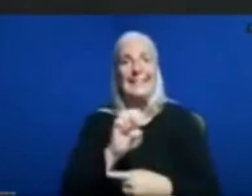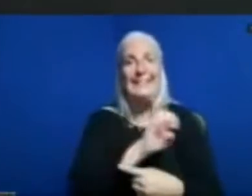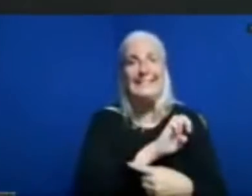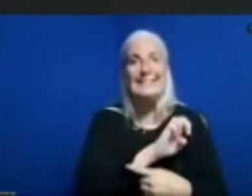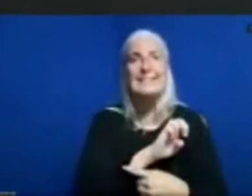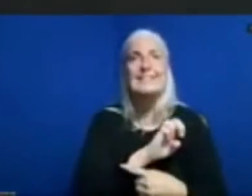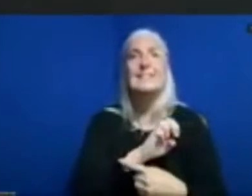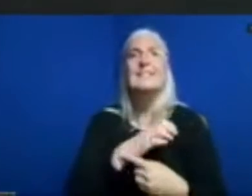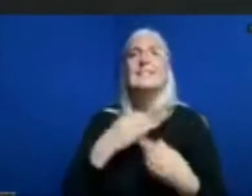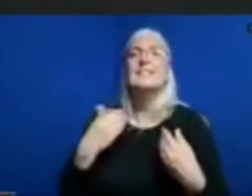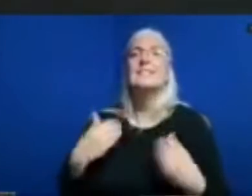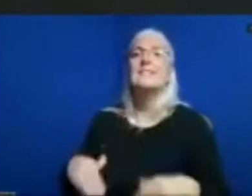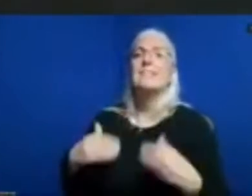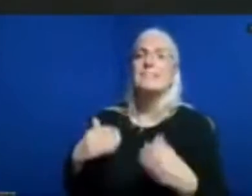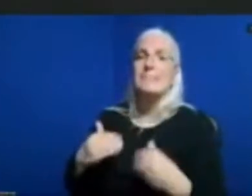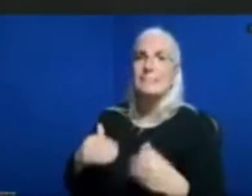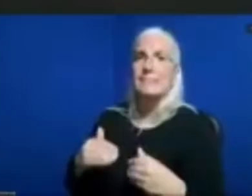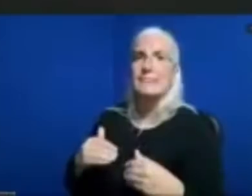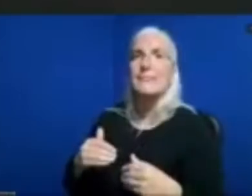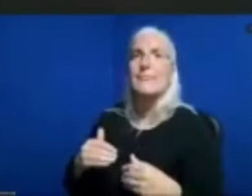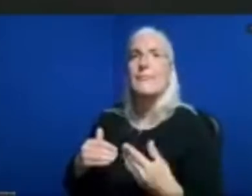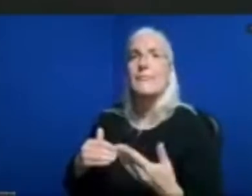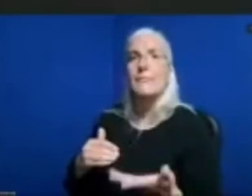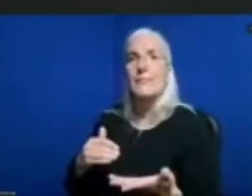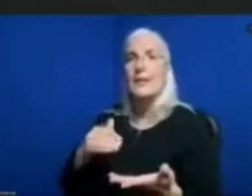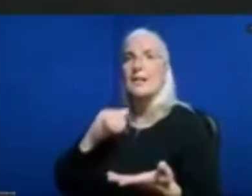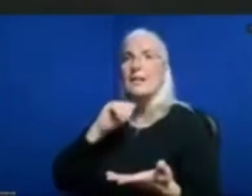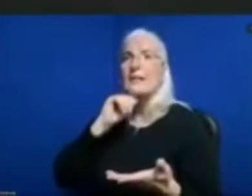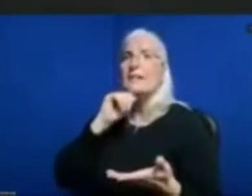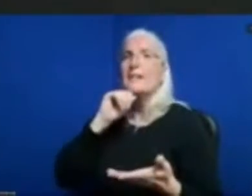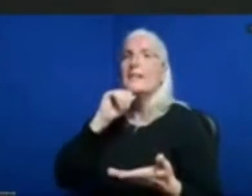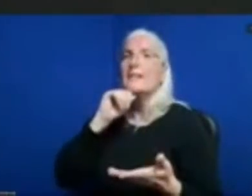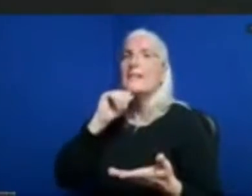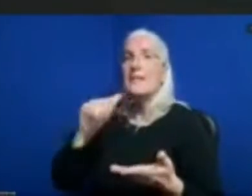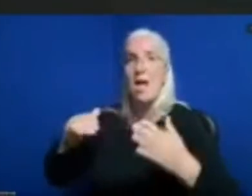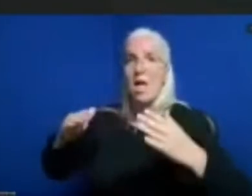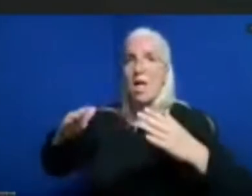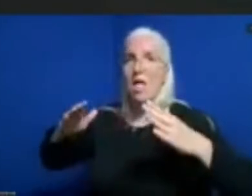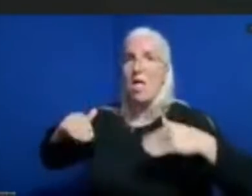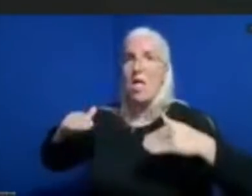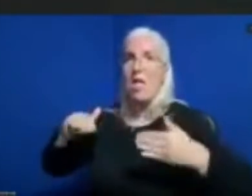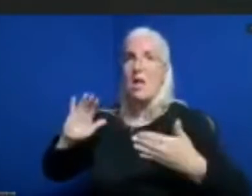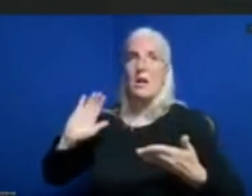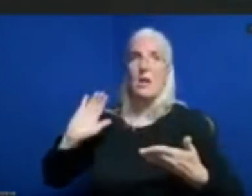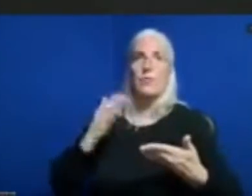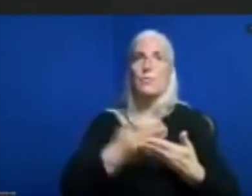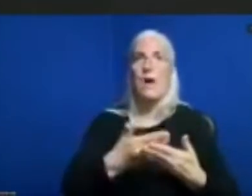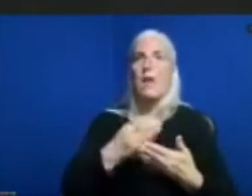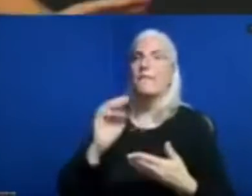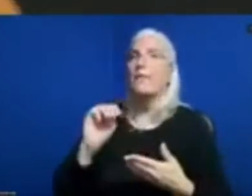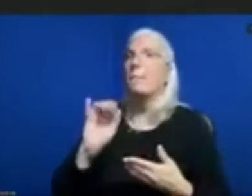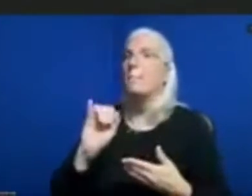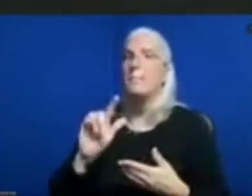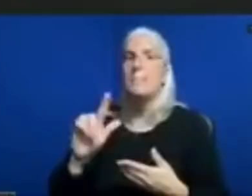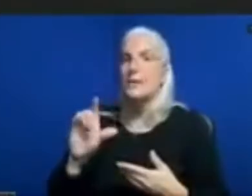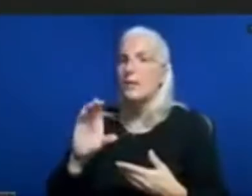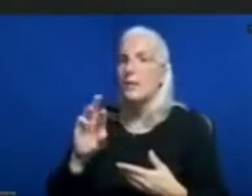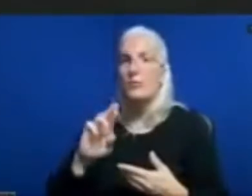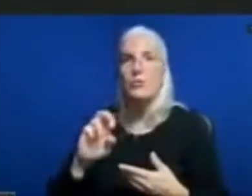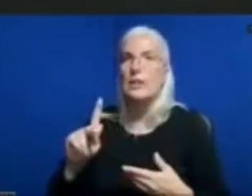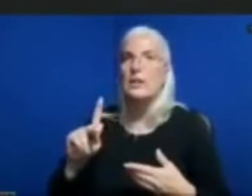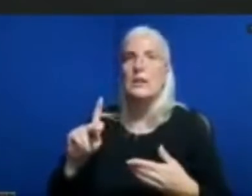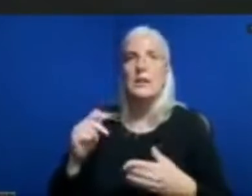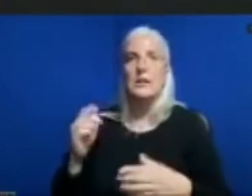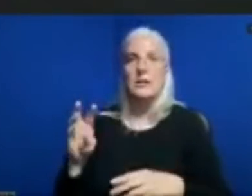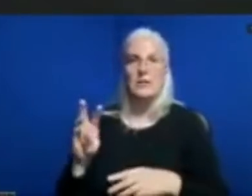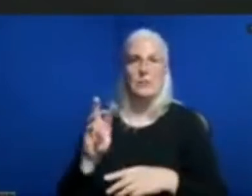Creek drainage. The fire currently is impacting the Wilson Lake area and Feather River Meadows. Moving to